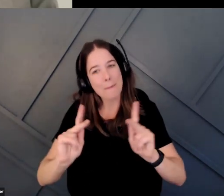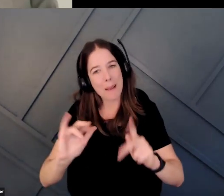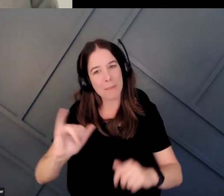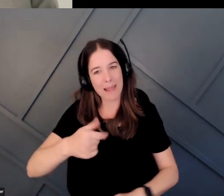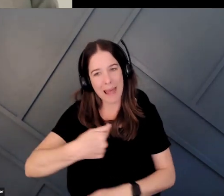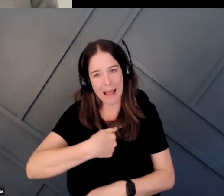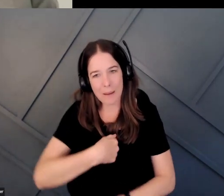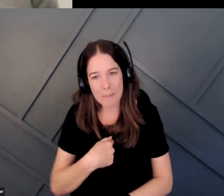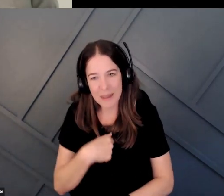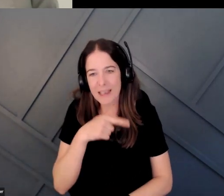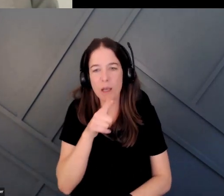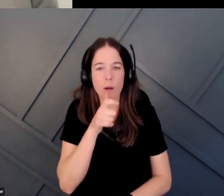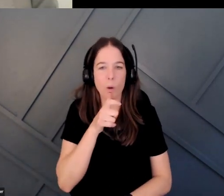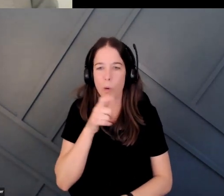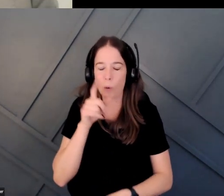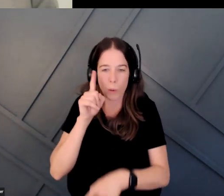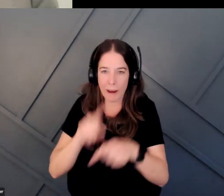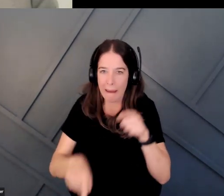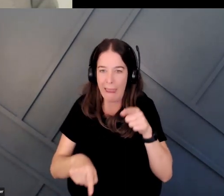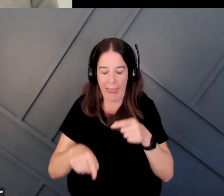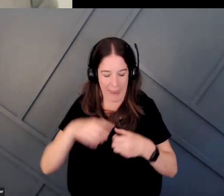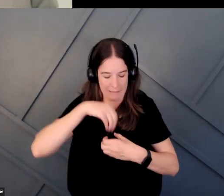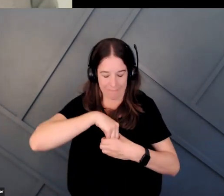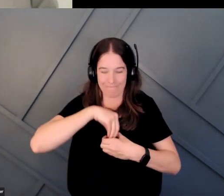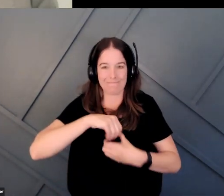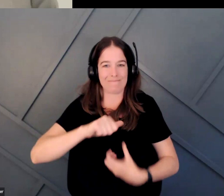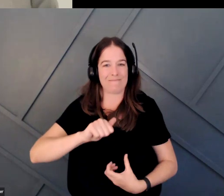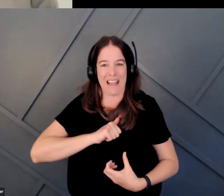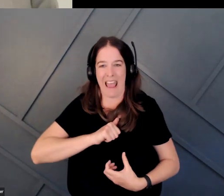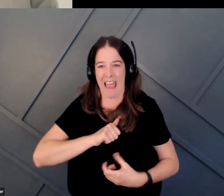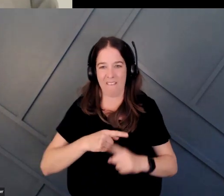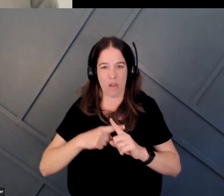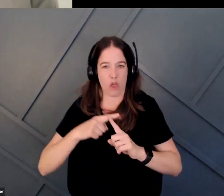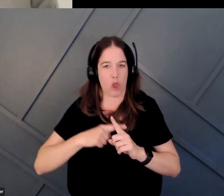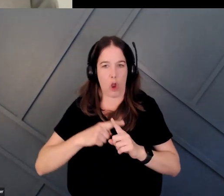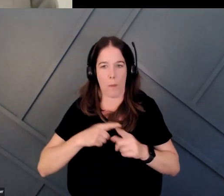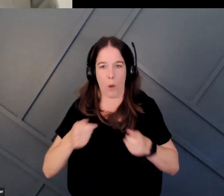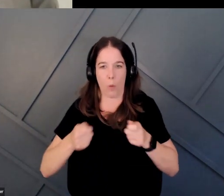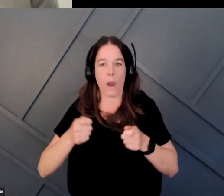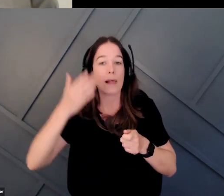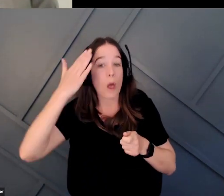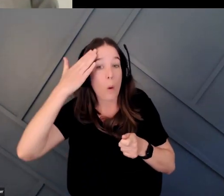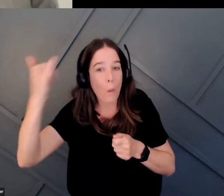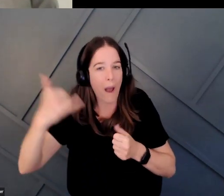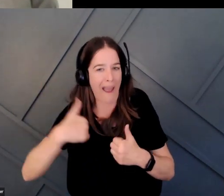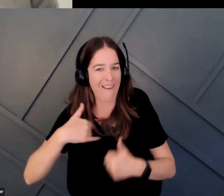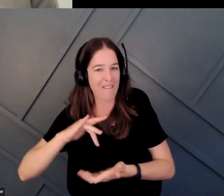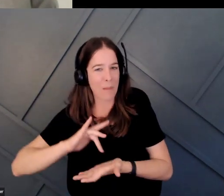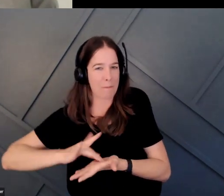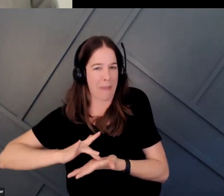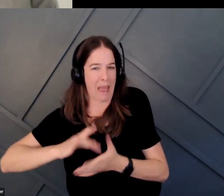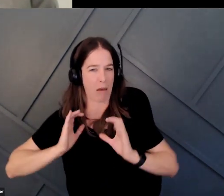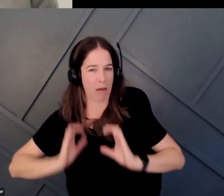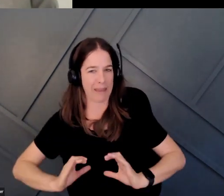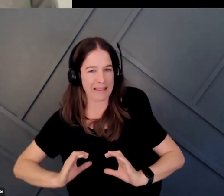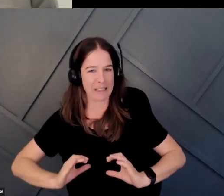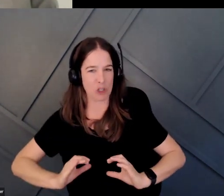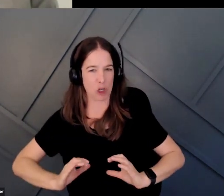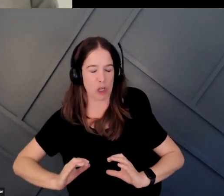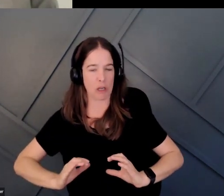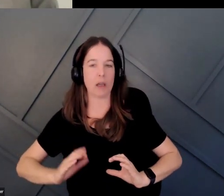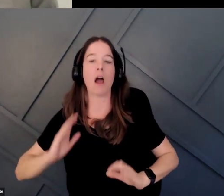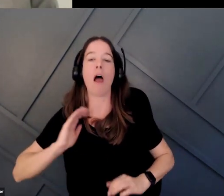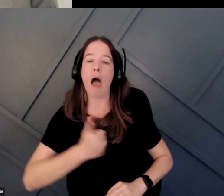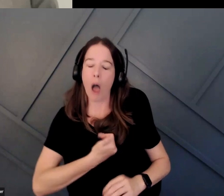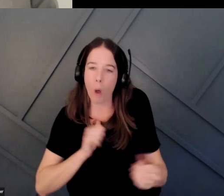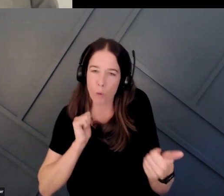cannot self-thermoregulate due to medicinal side effects or medical conditions. Our challenge here is to stop people who